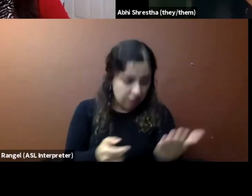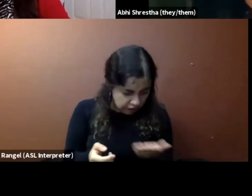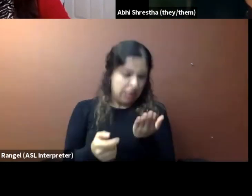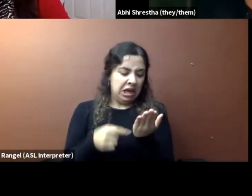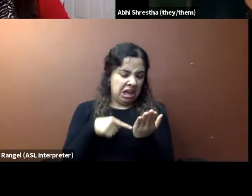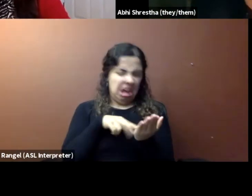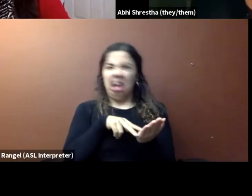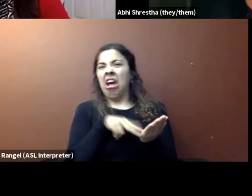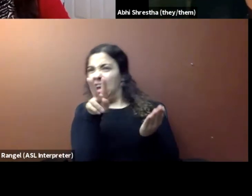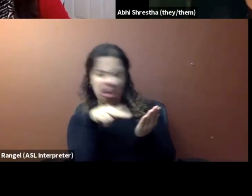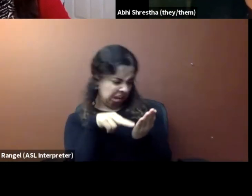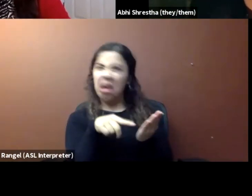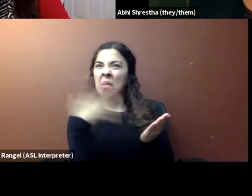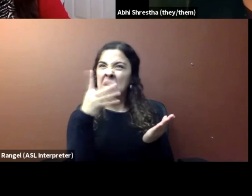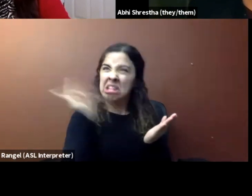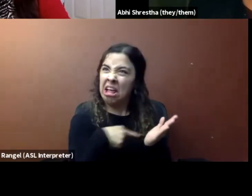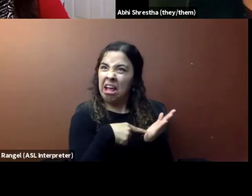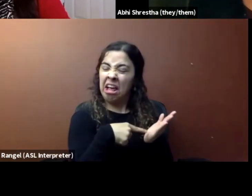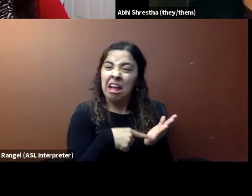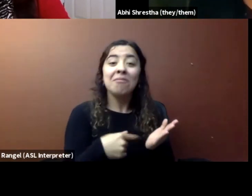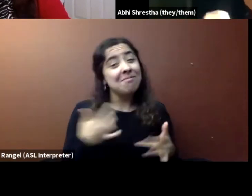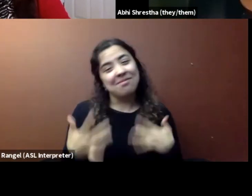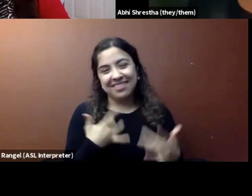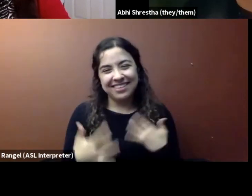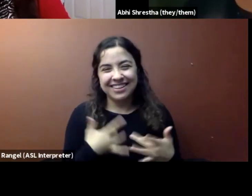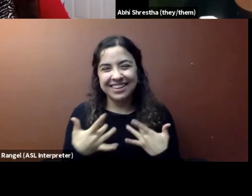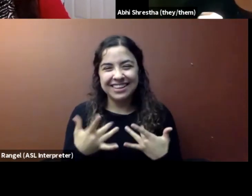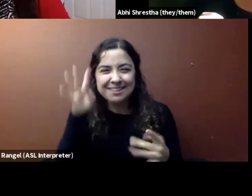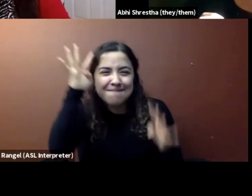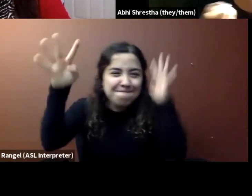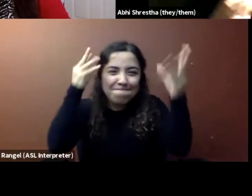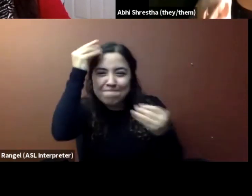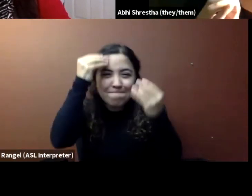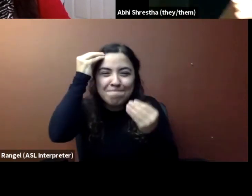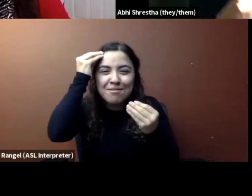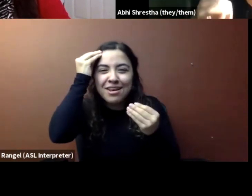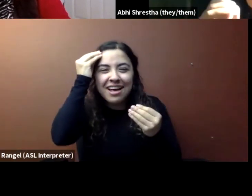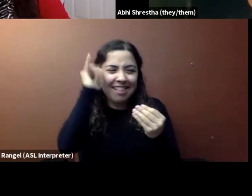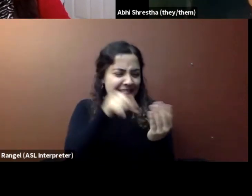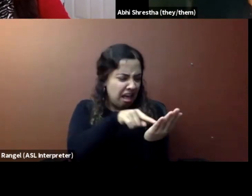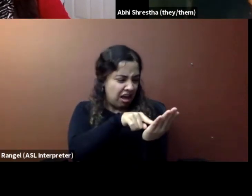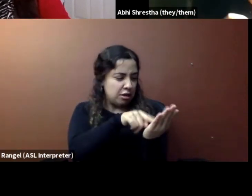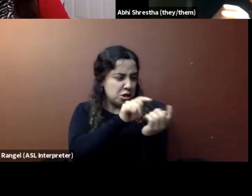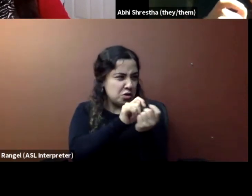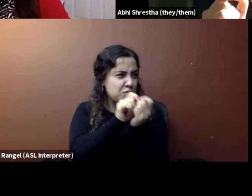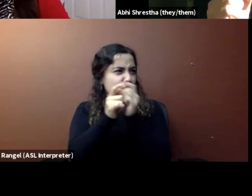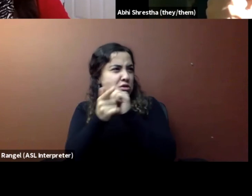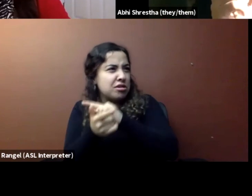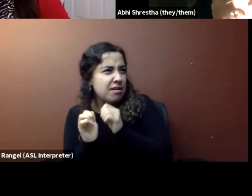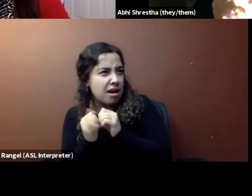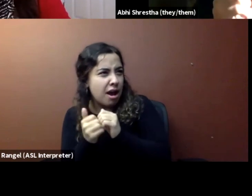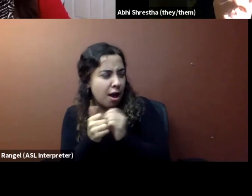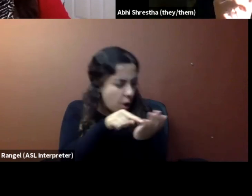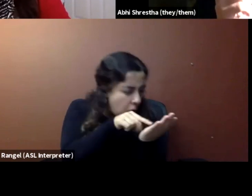And I'm also very excited to sort of think about translation in this way. Yeah. And sort of, I think